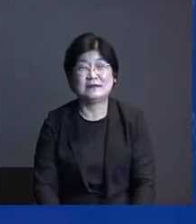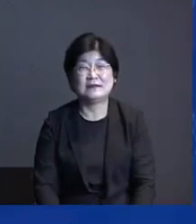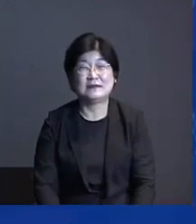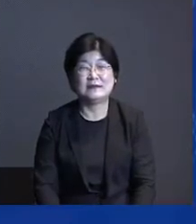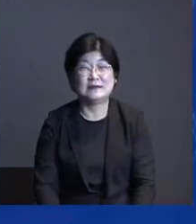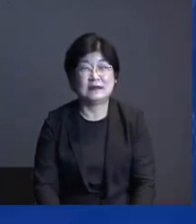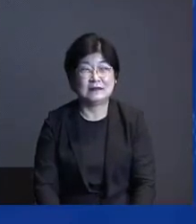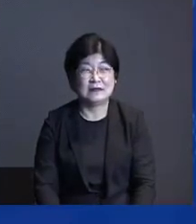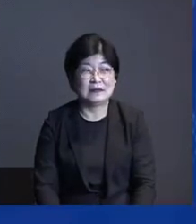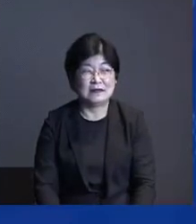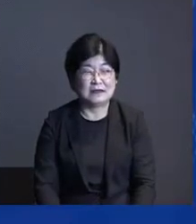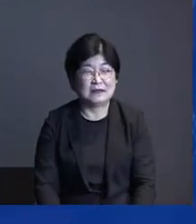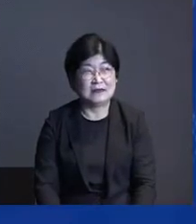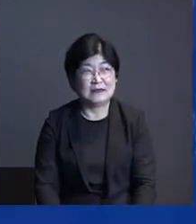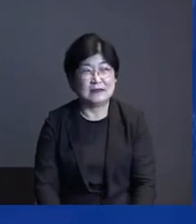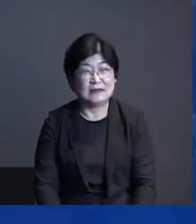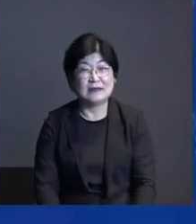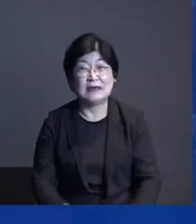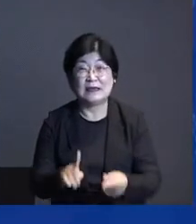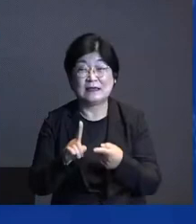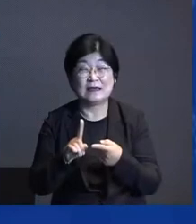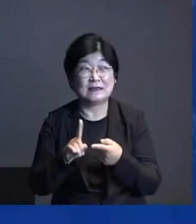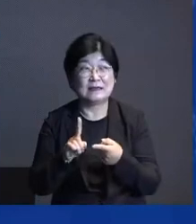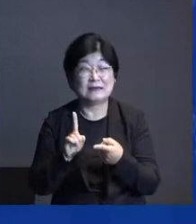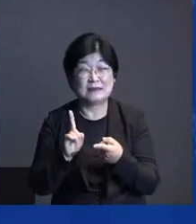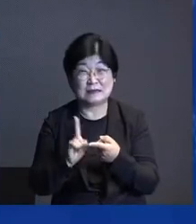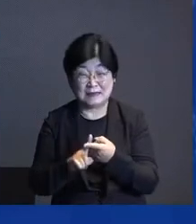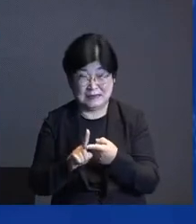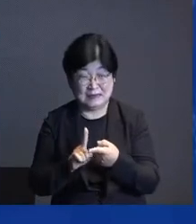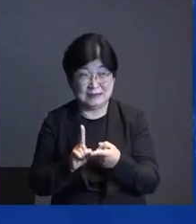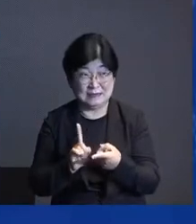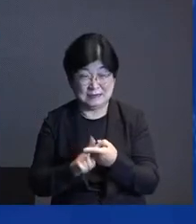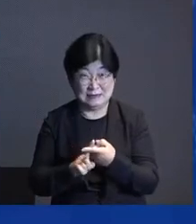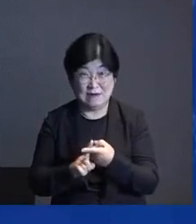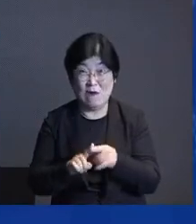Under the subject of community building,